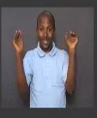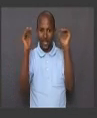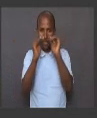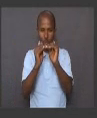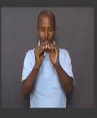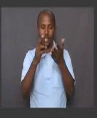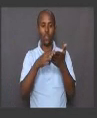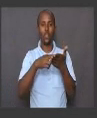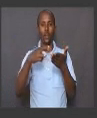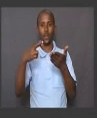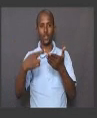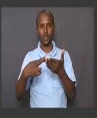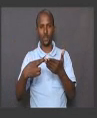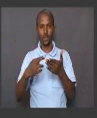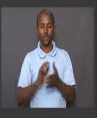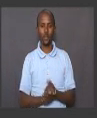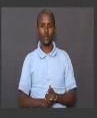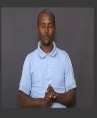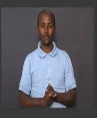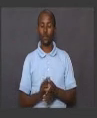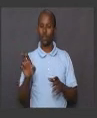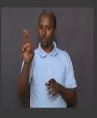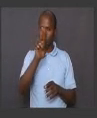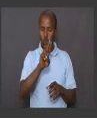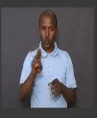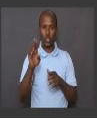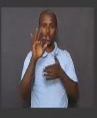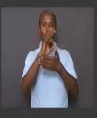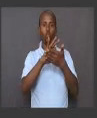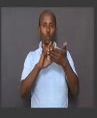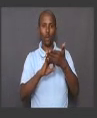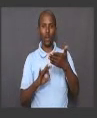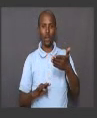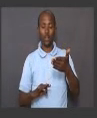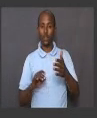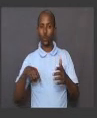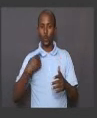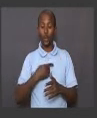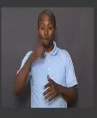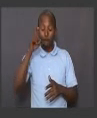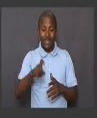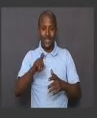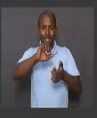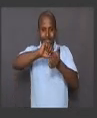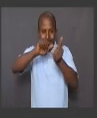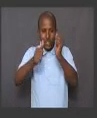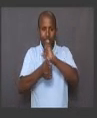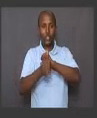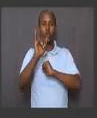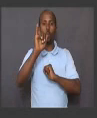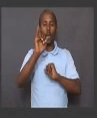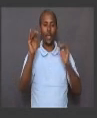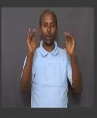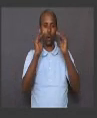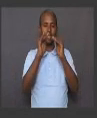the radius. To use this formula, we must change y